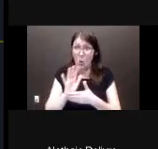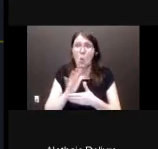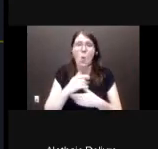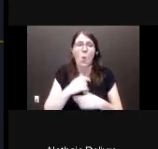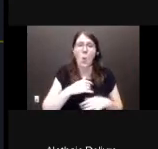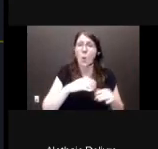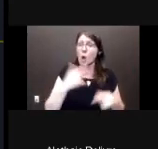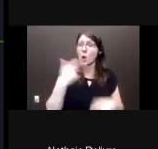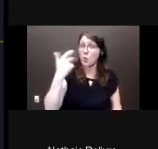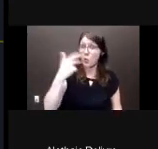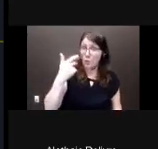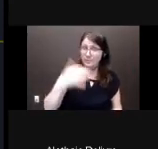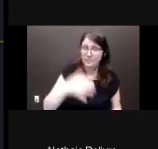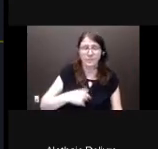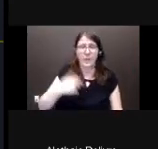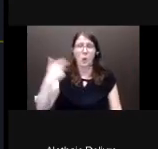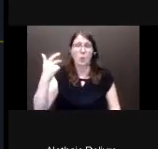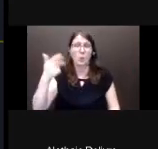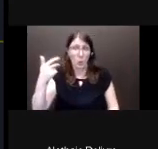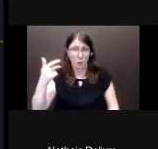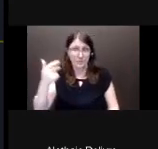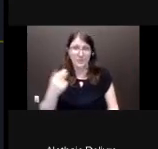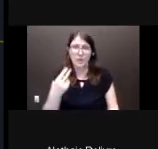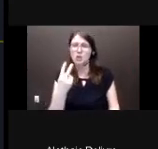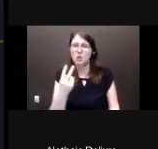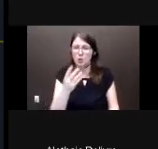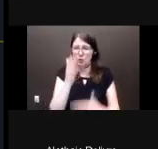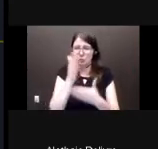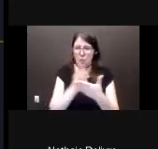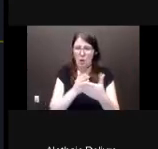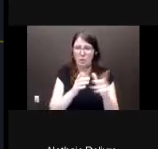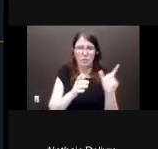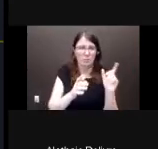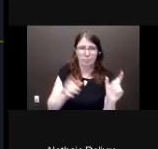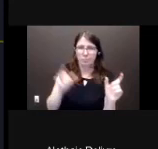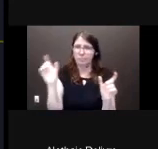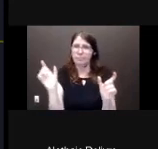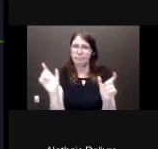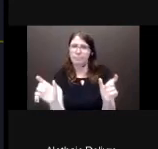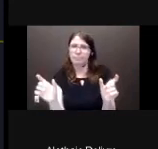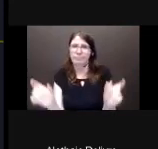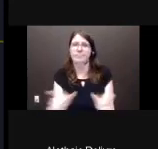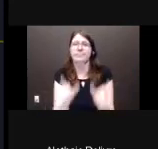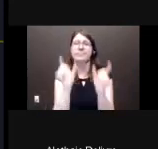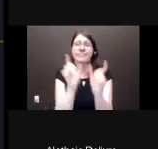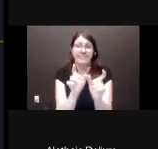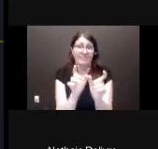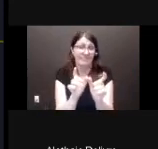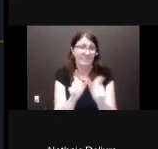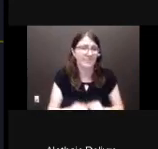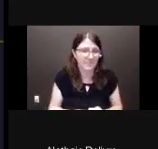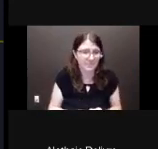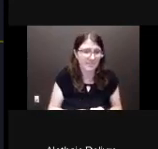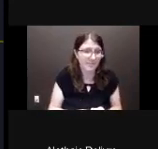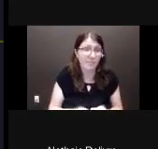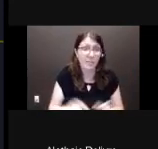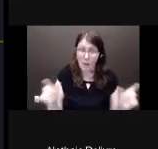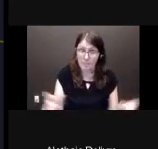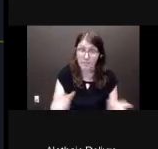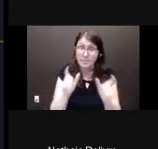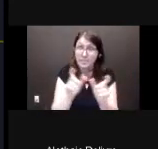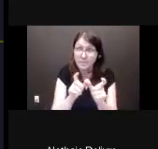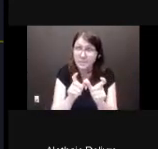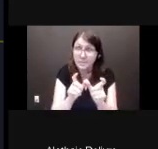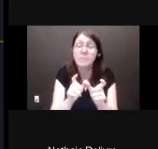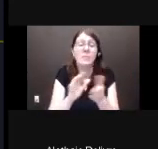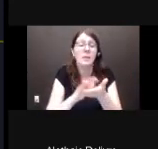have those 2 recordings here. So once you have those recordings, now the entire work is done on this timeline at the bottom. So